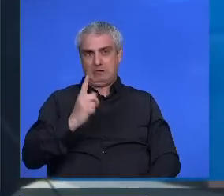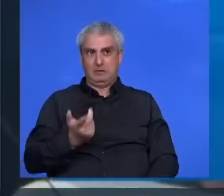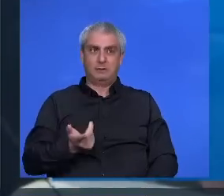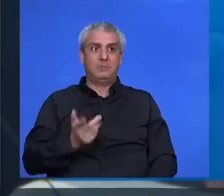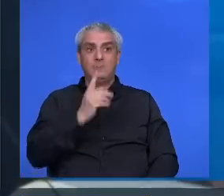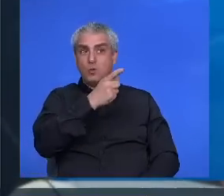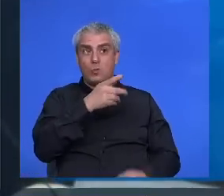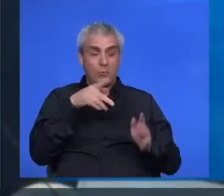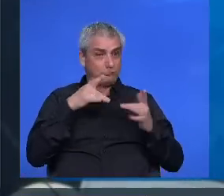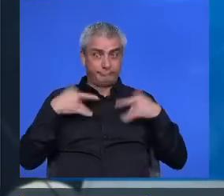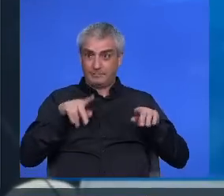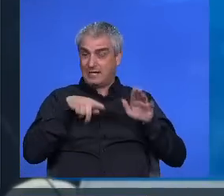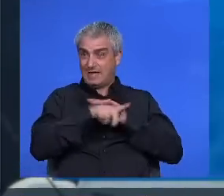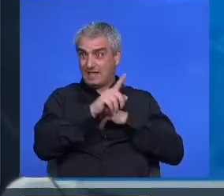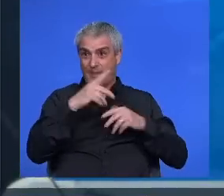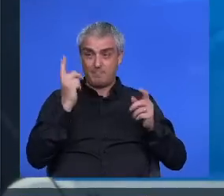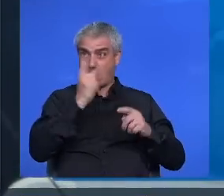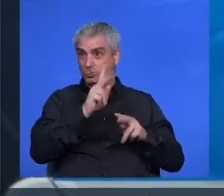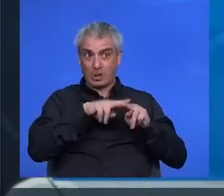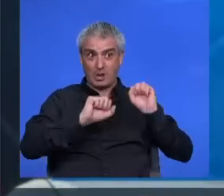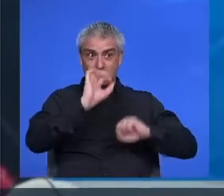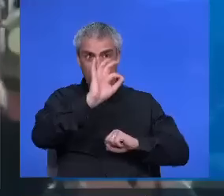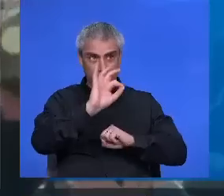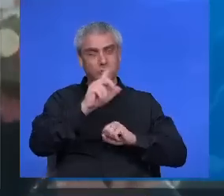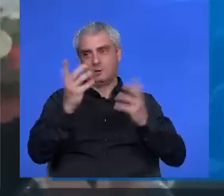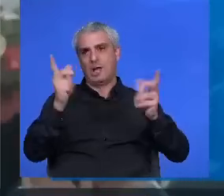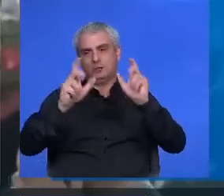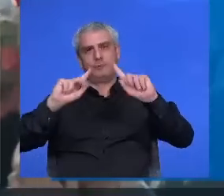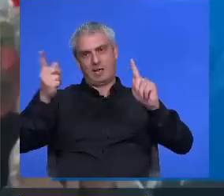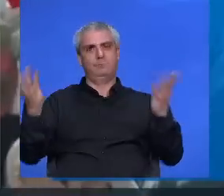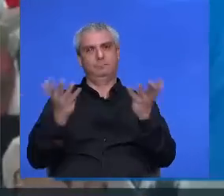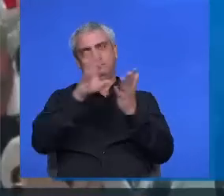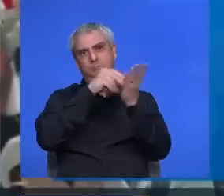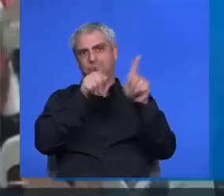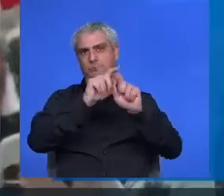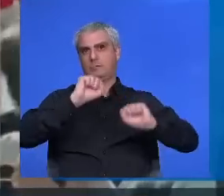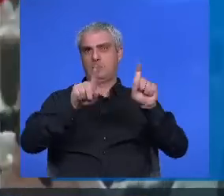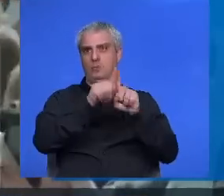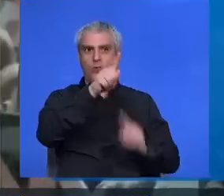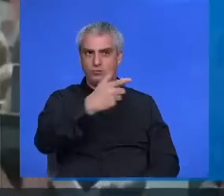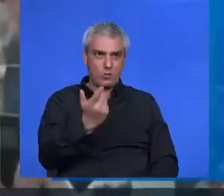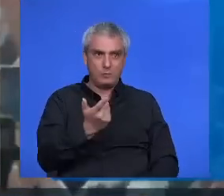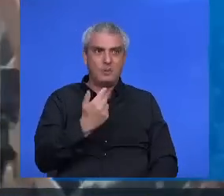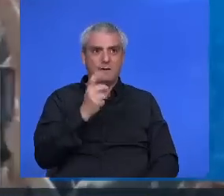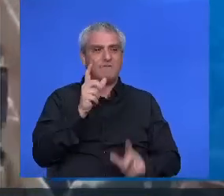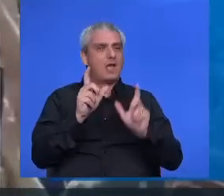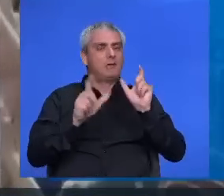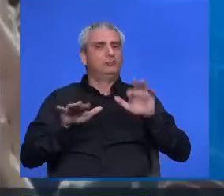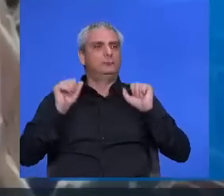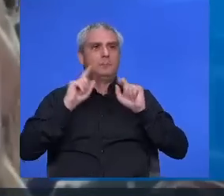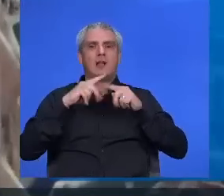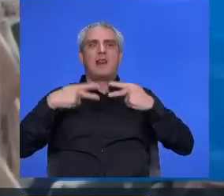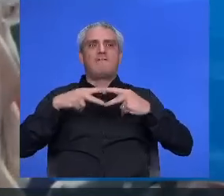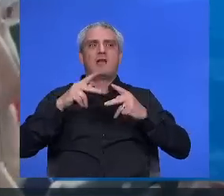bad behavior, then it encourages other people to do that as well. And it scares people from, you